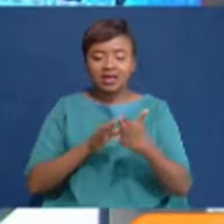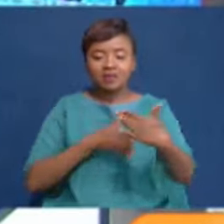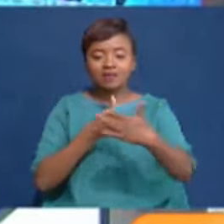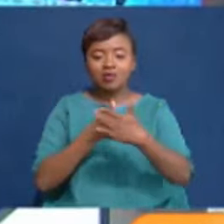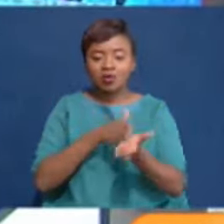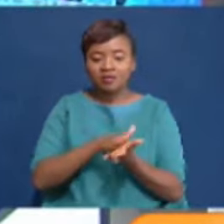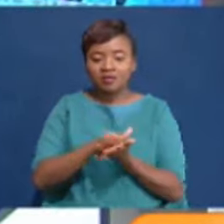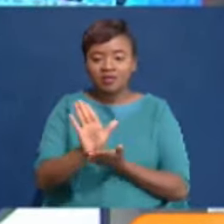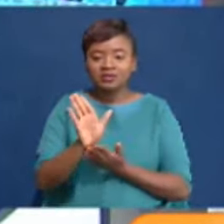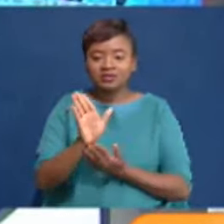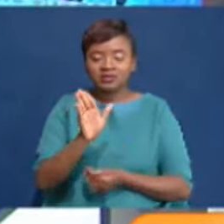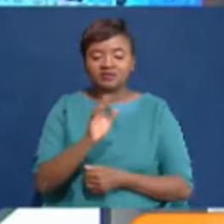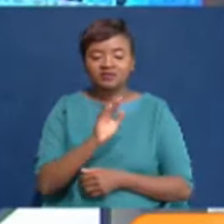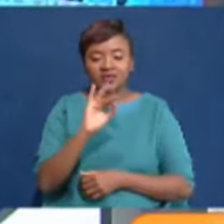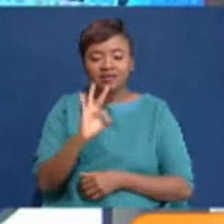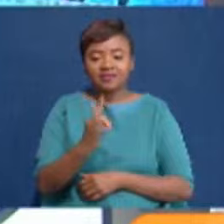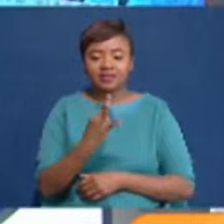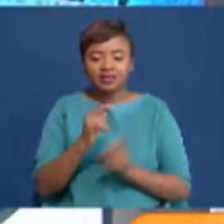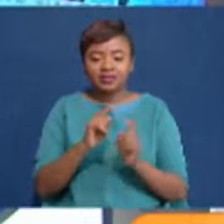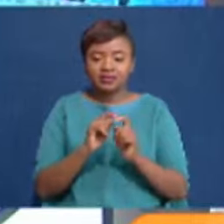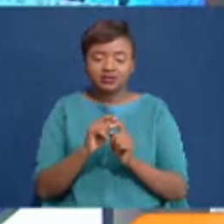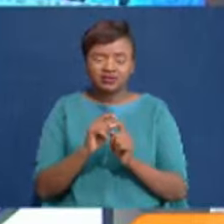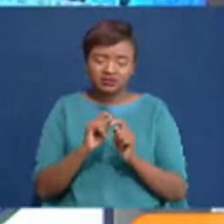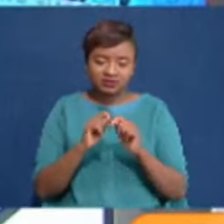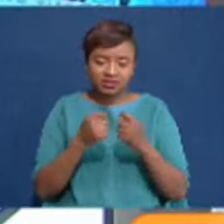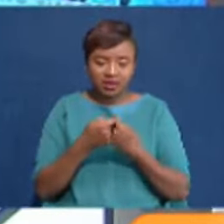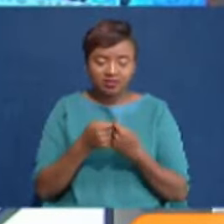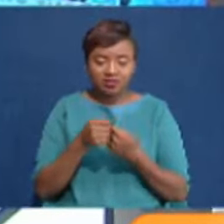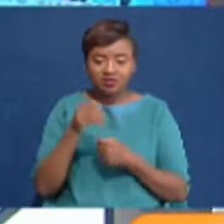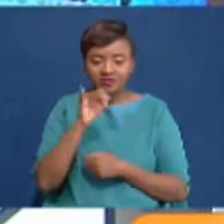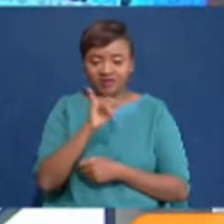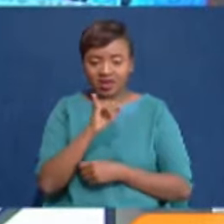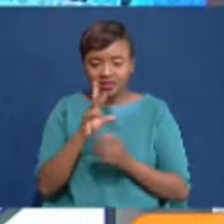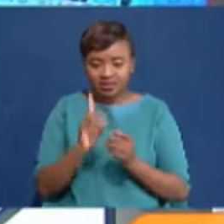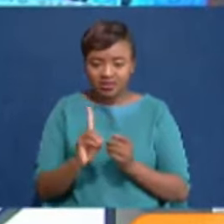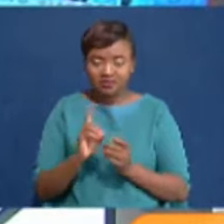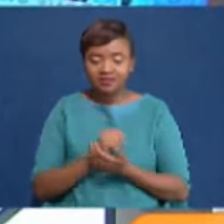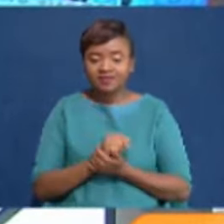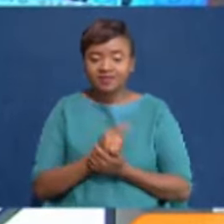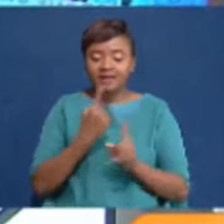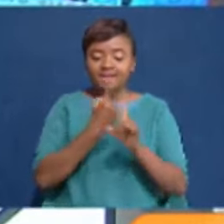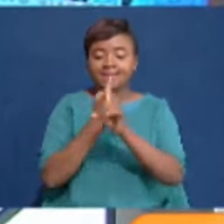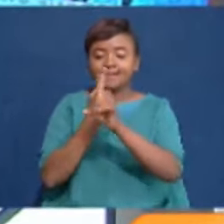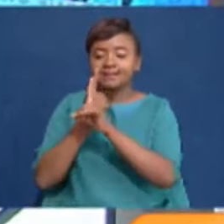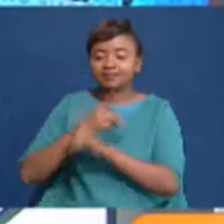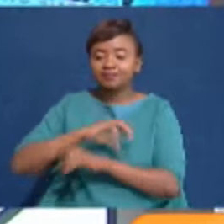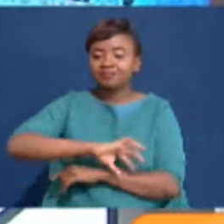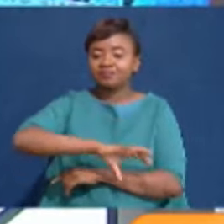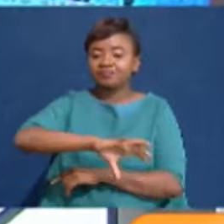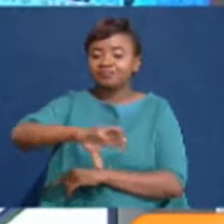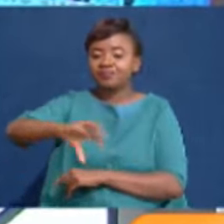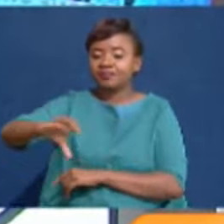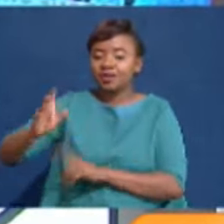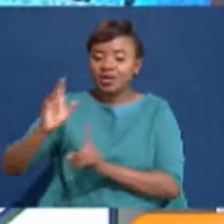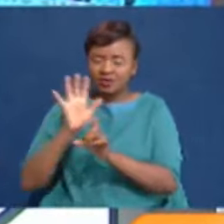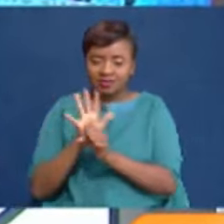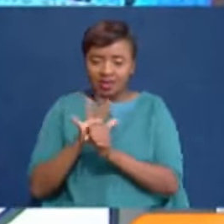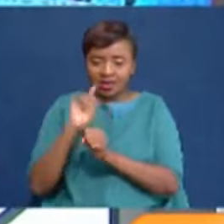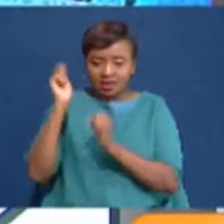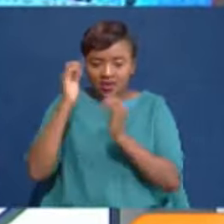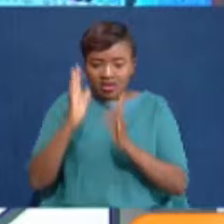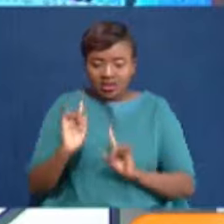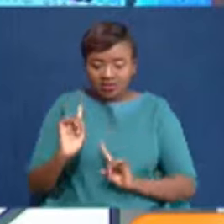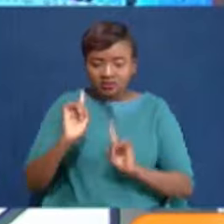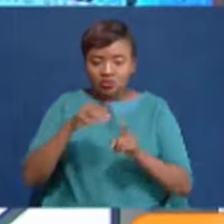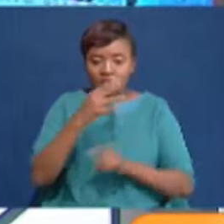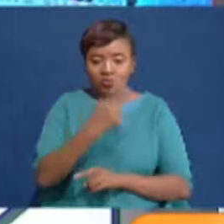third generation ID cards. In a spot check by Citizen TV across various counties, Kenyans flocked Huduma Centre offices